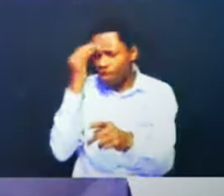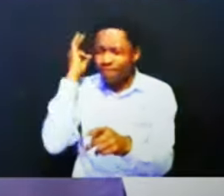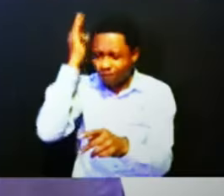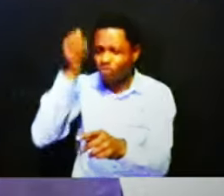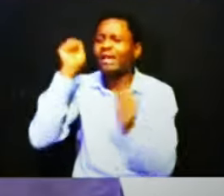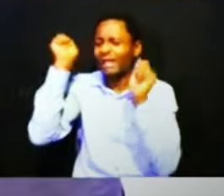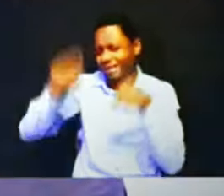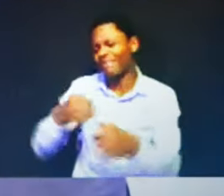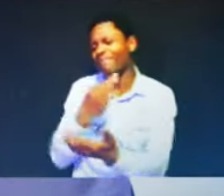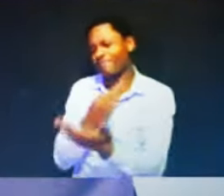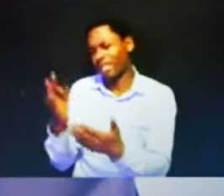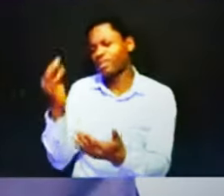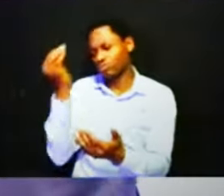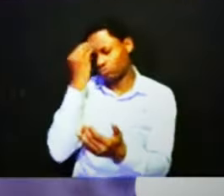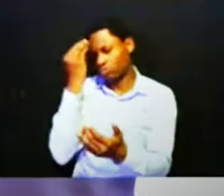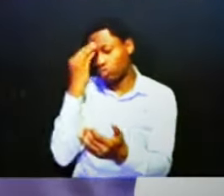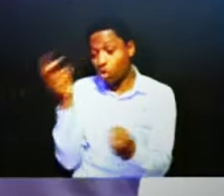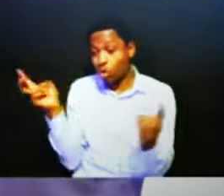Now,